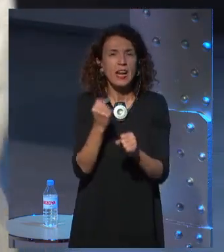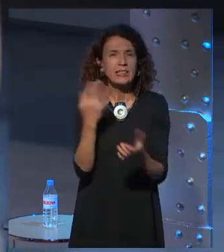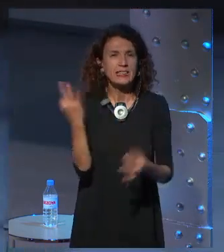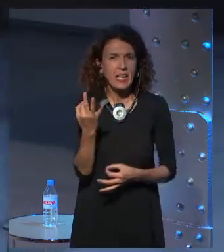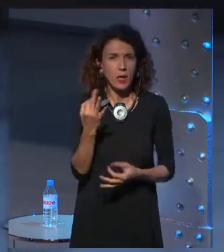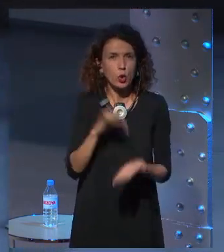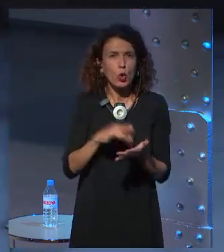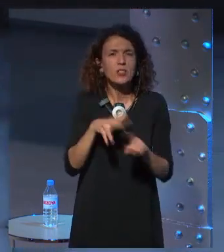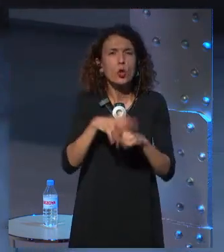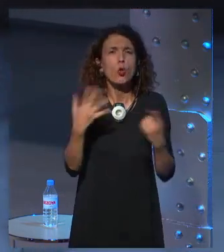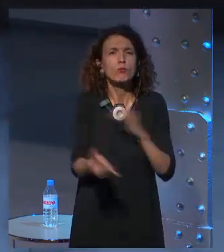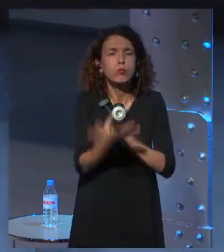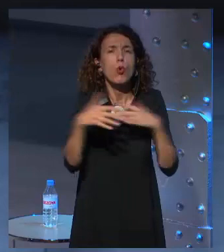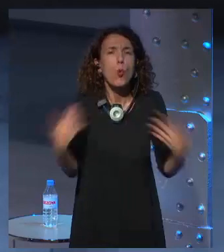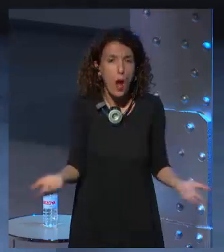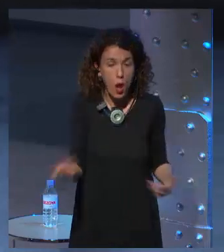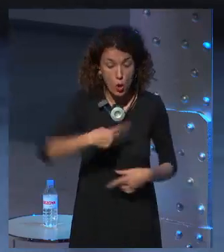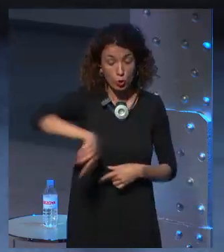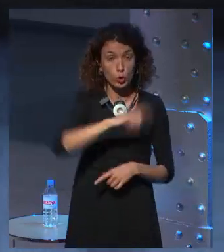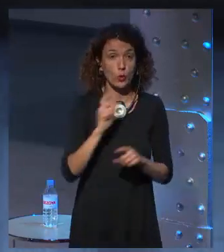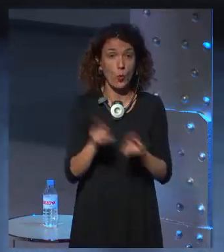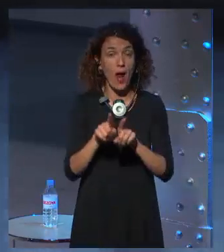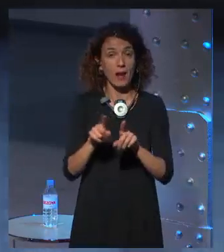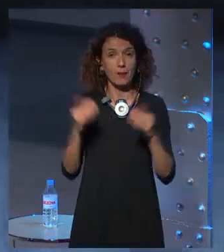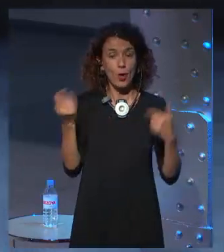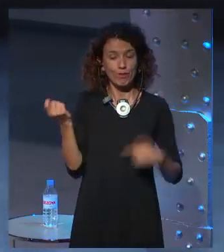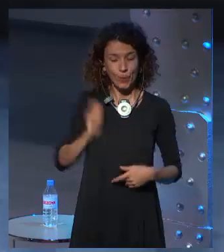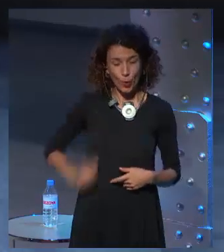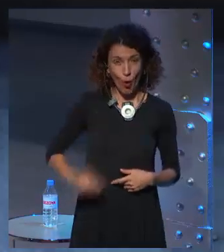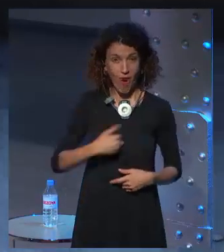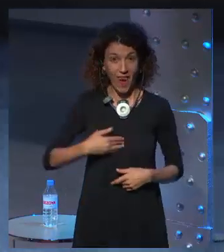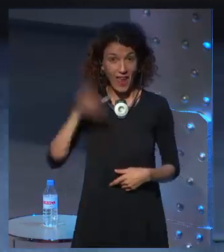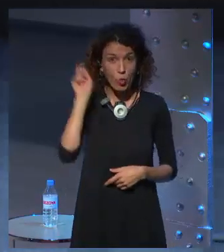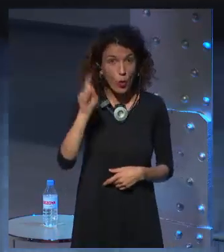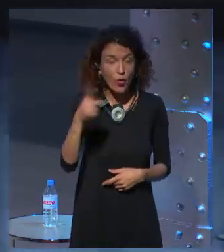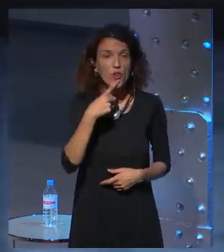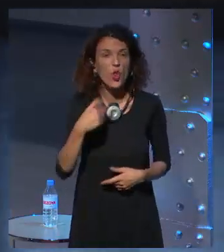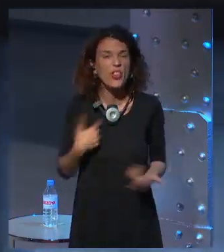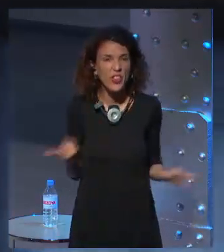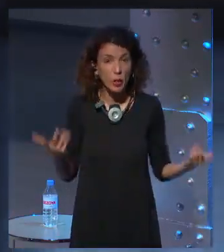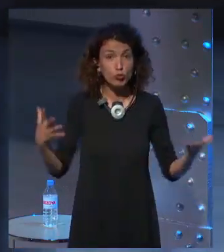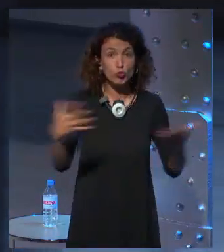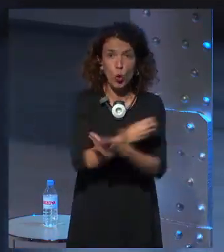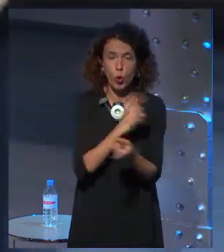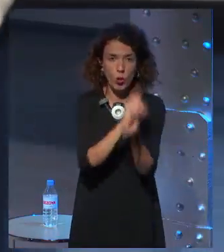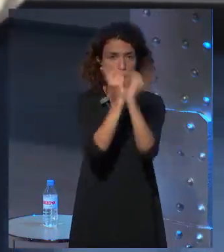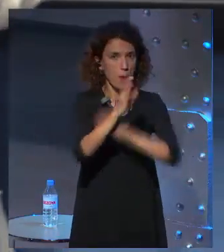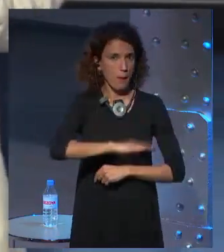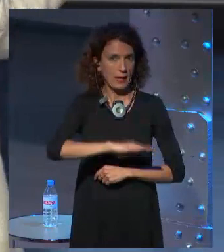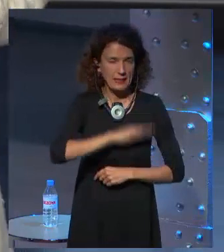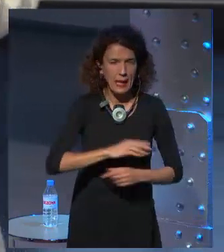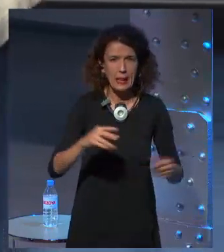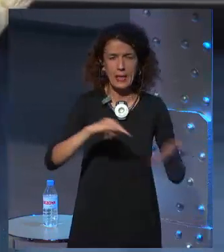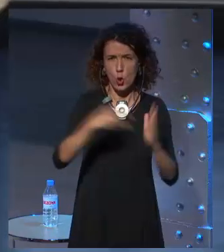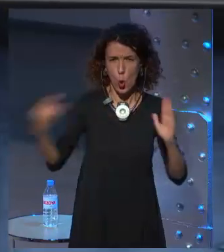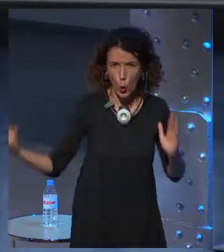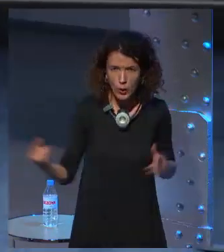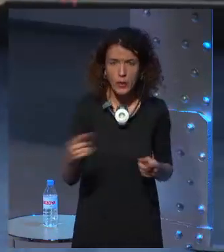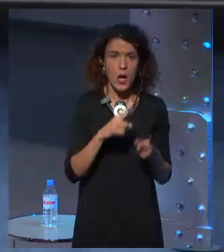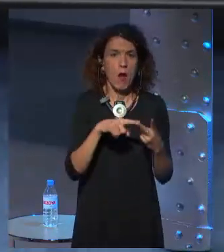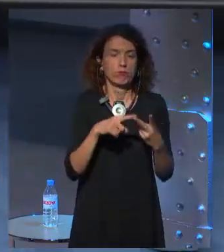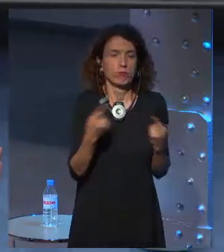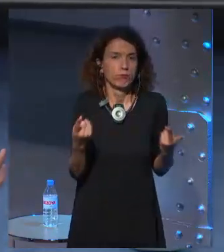Right, so we as educators, what we're hearing are jobs are changing dramatically. Technology is infusing all of